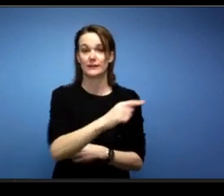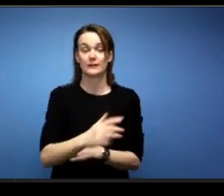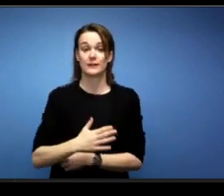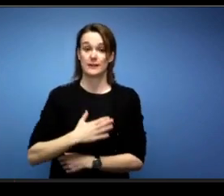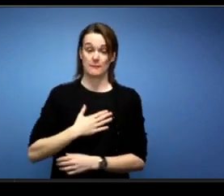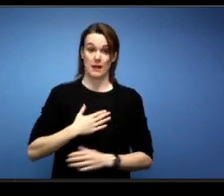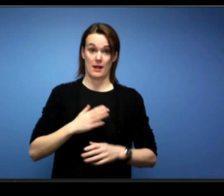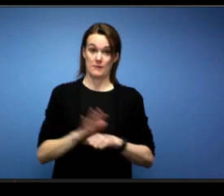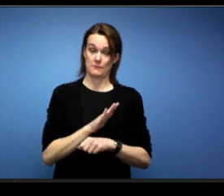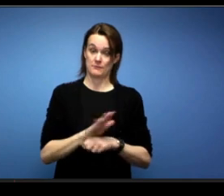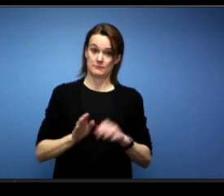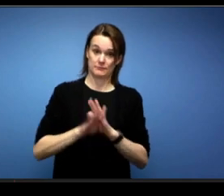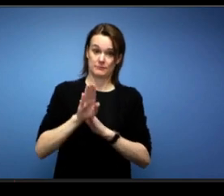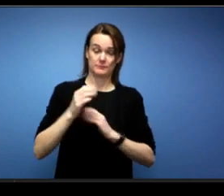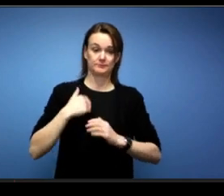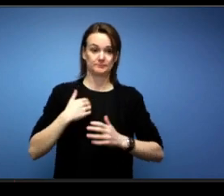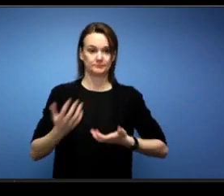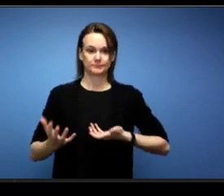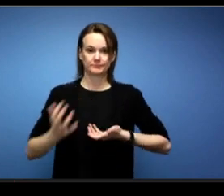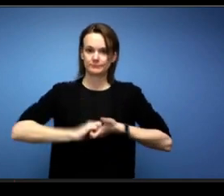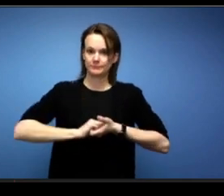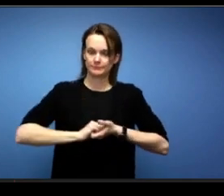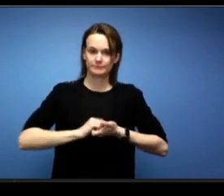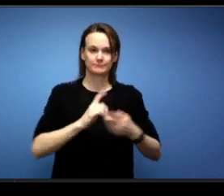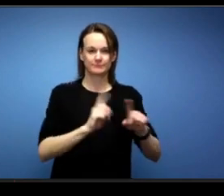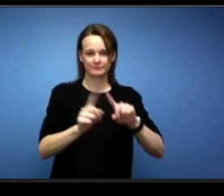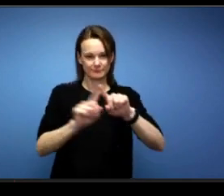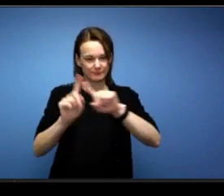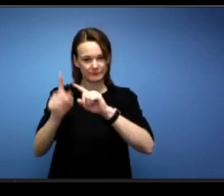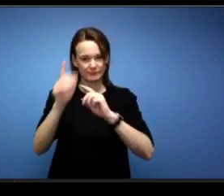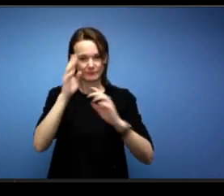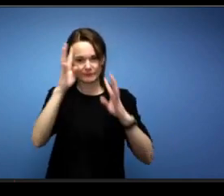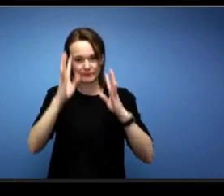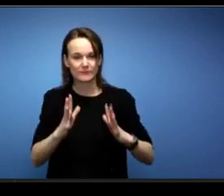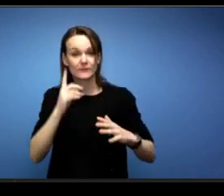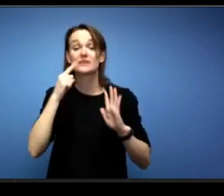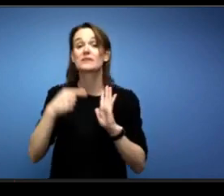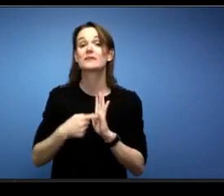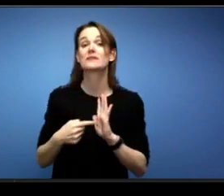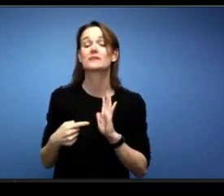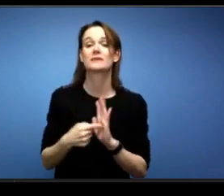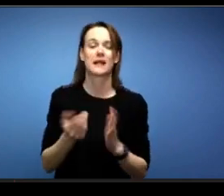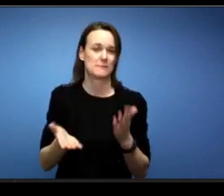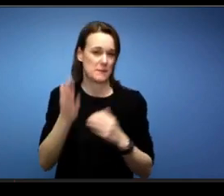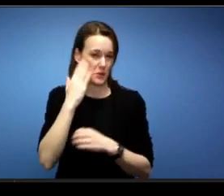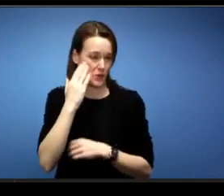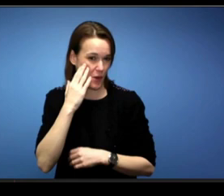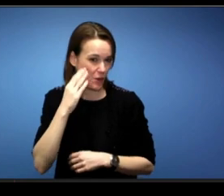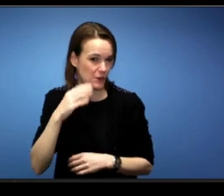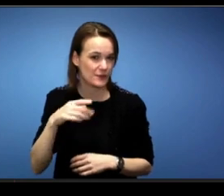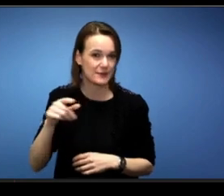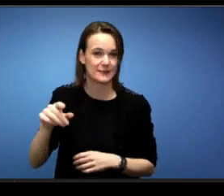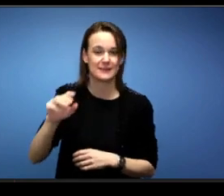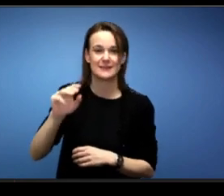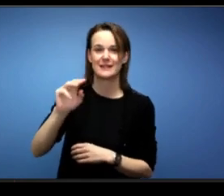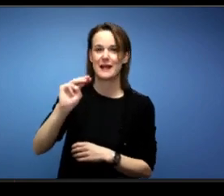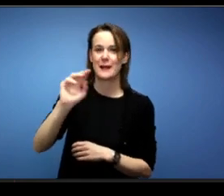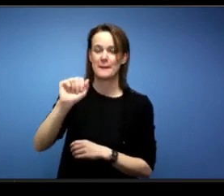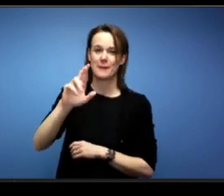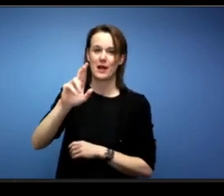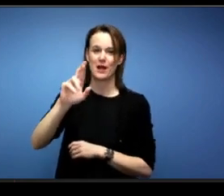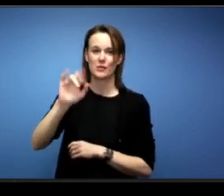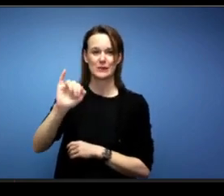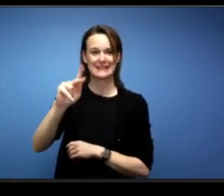own business, I've worked with some amazing creators. One in particular, you may know her on Instagram as